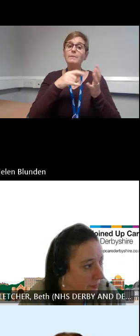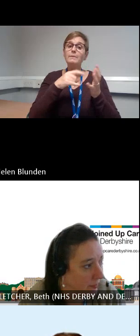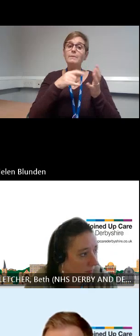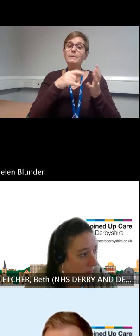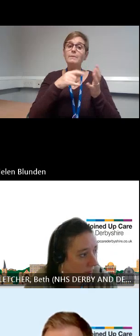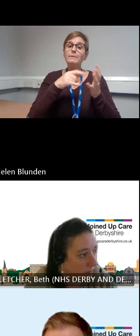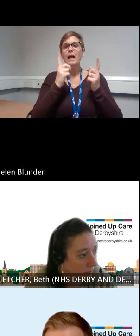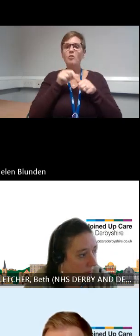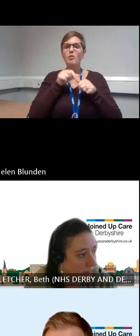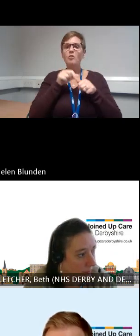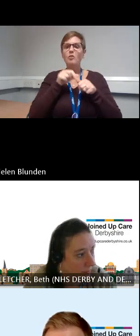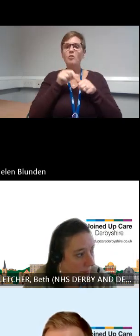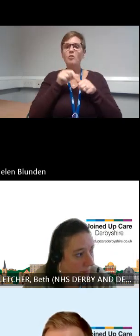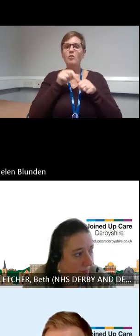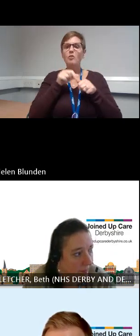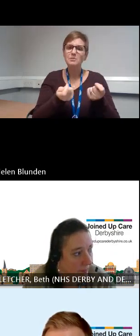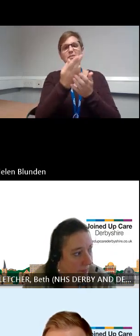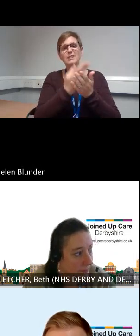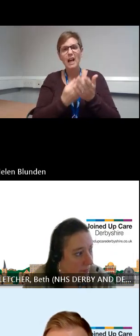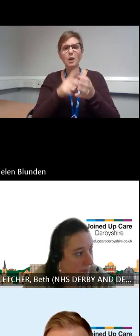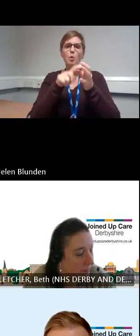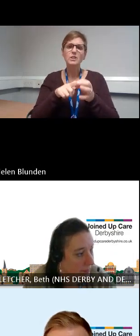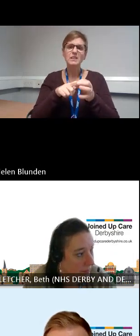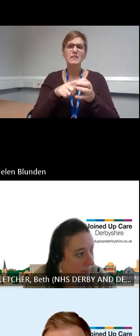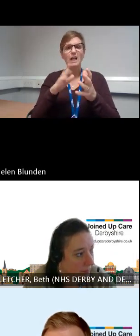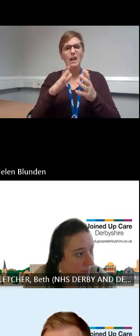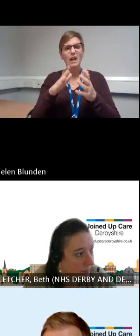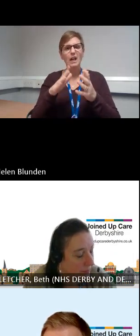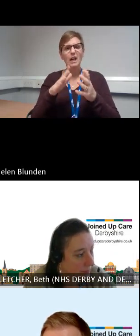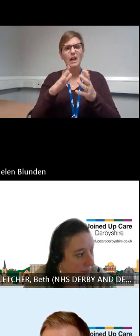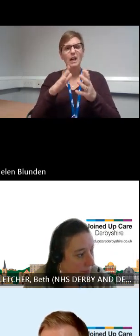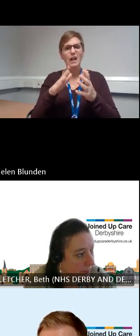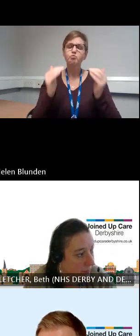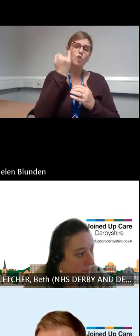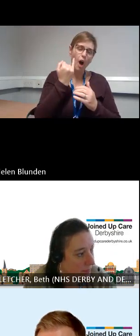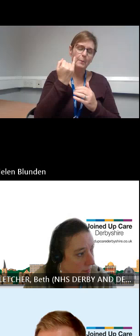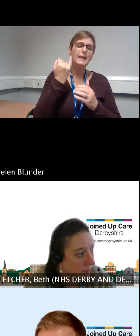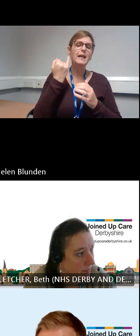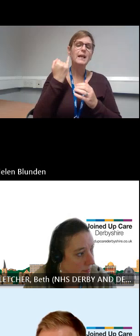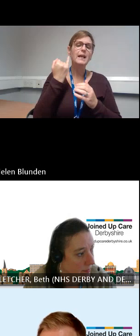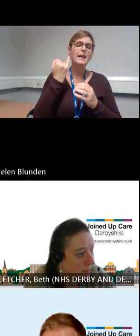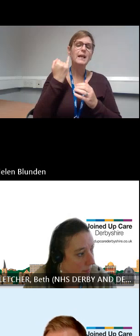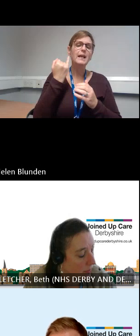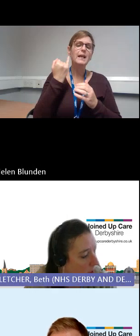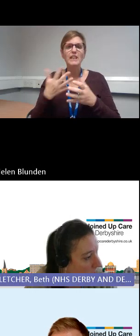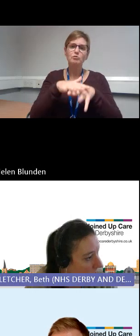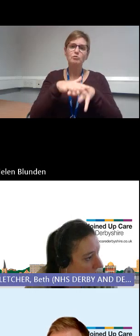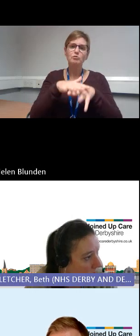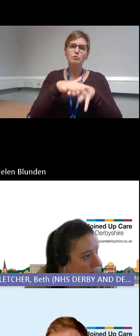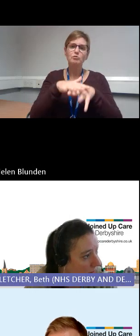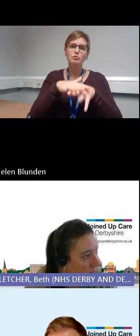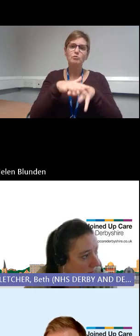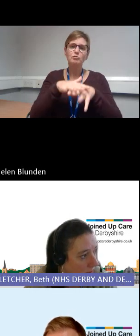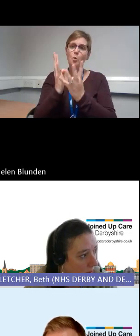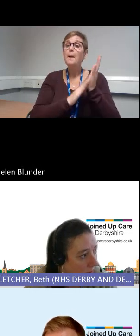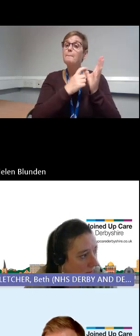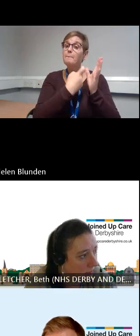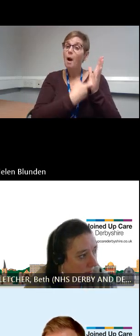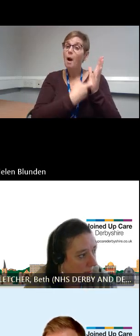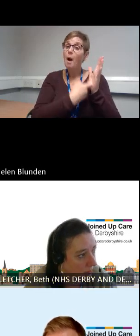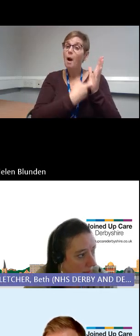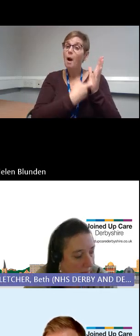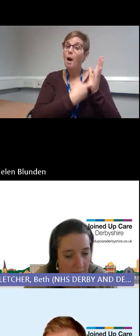program management, design, quality and assurance for Derby and Derbyshire Integrated Care Board. Mark? Hello,